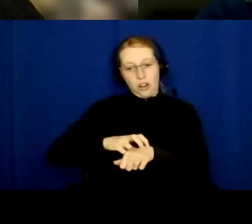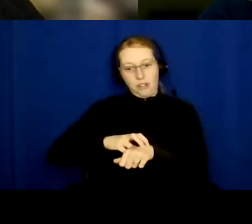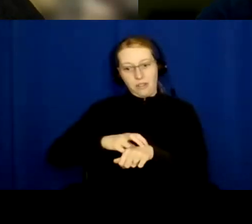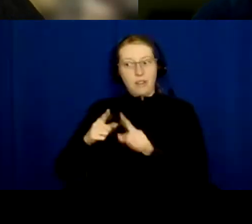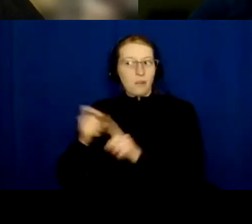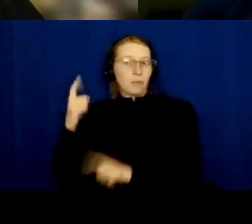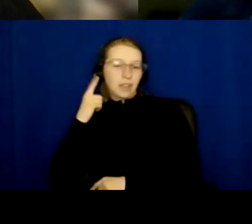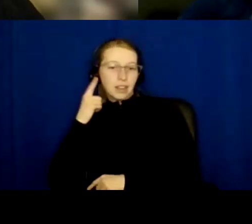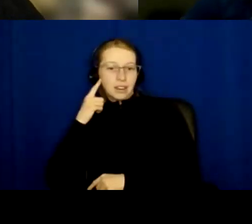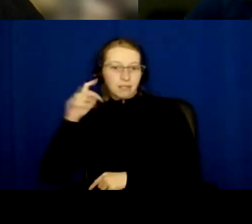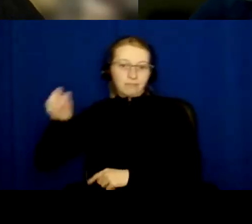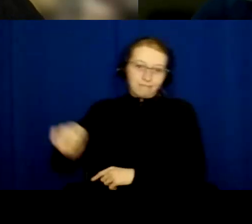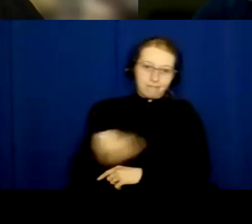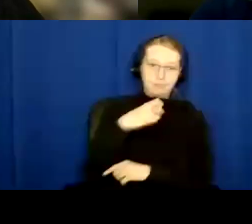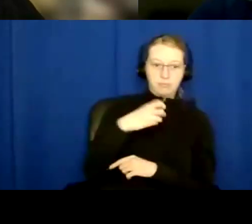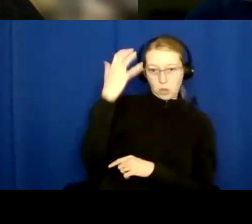So